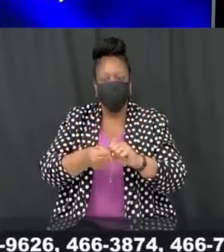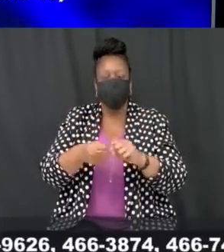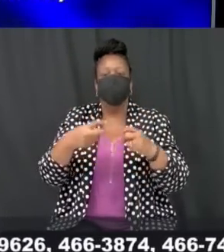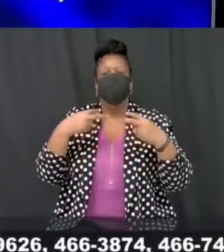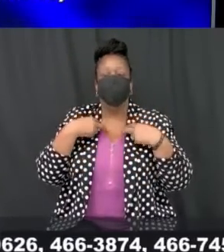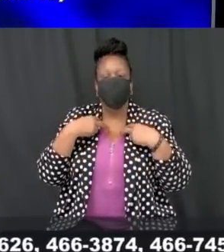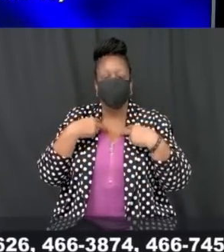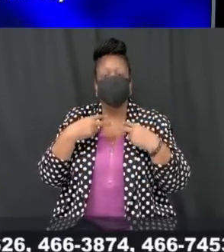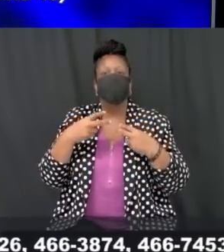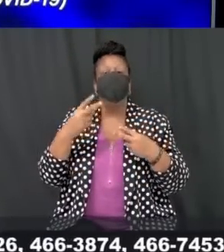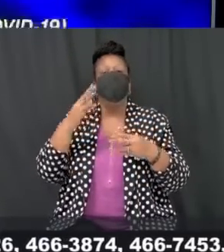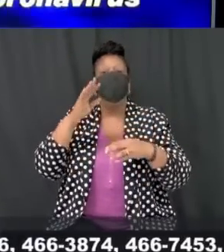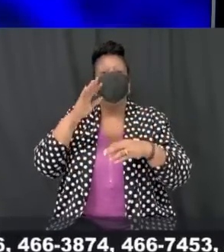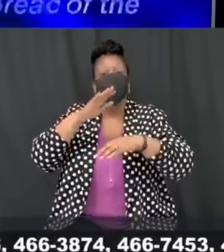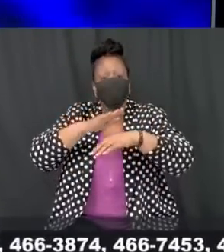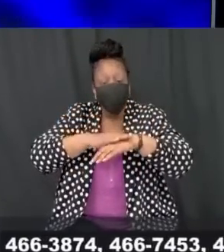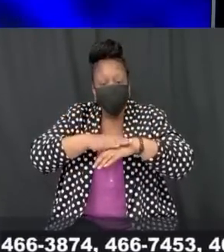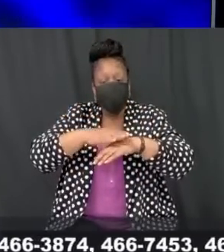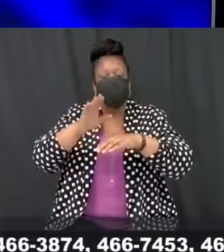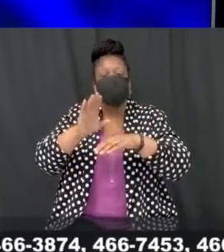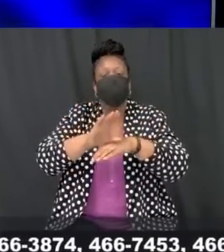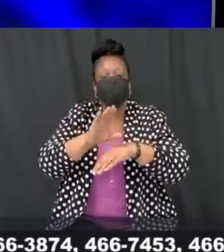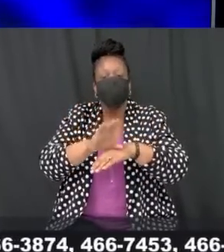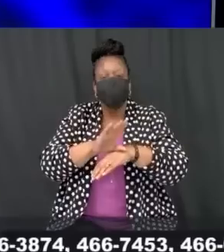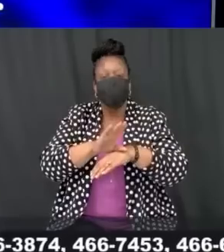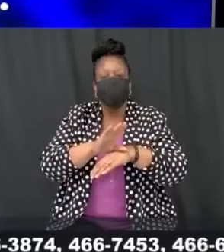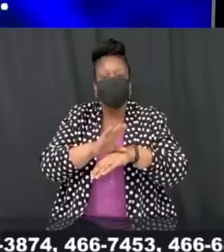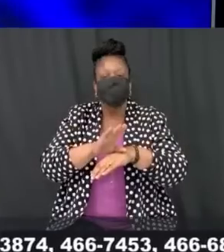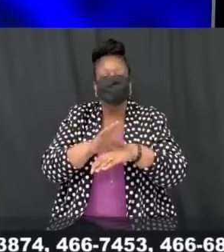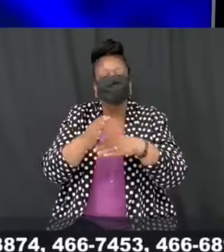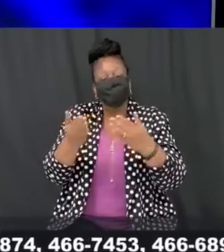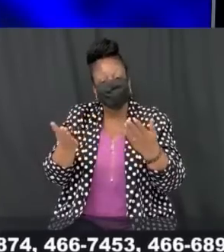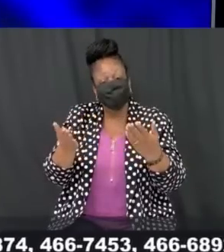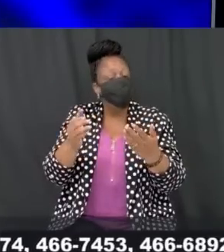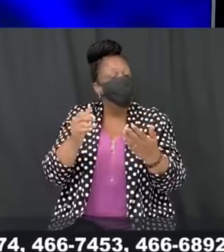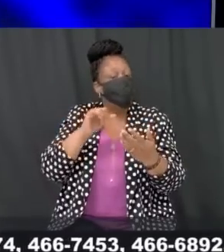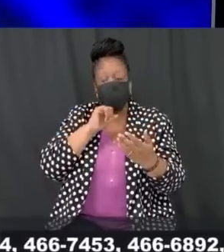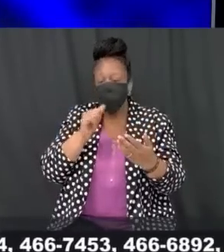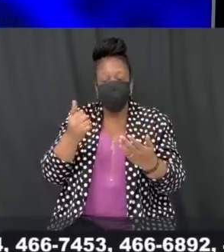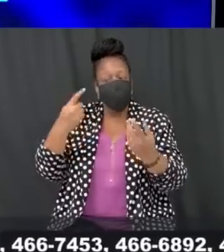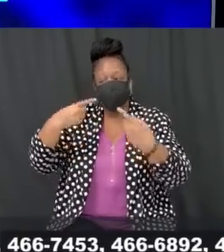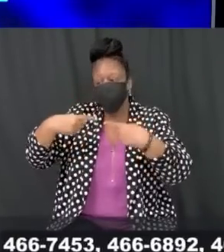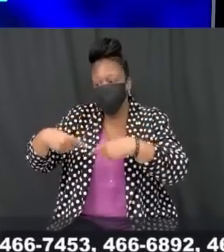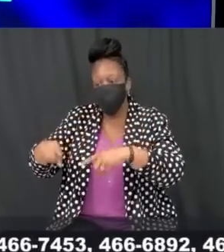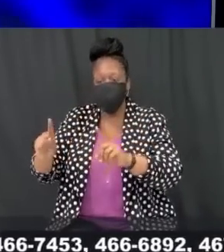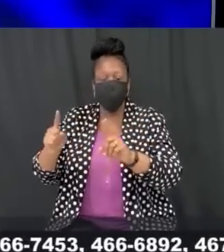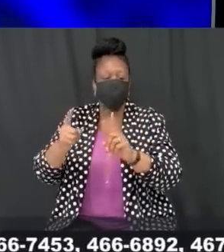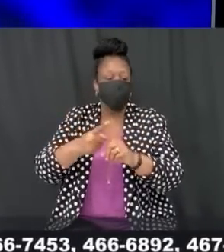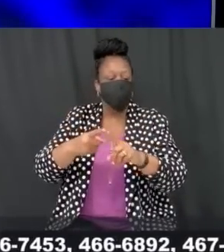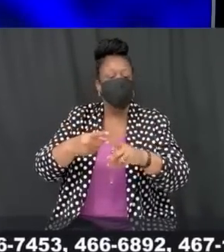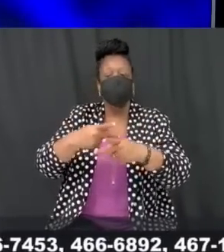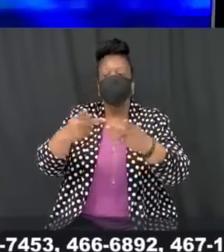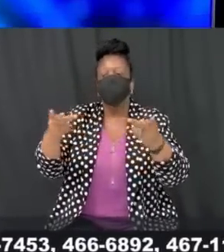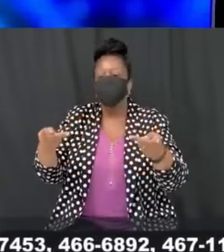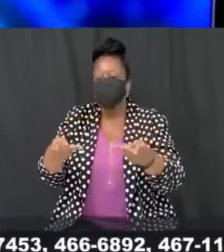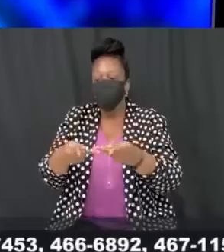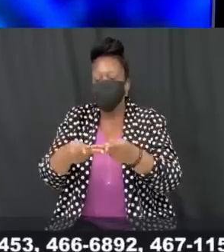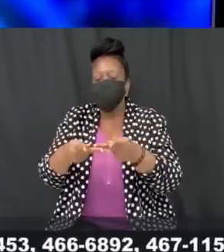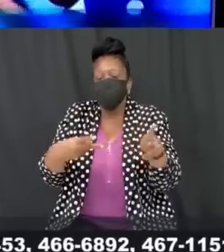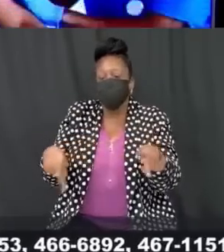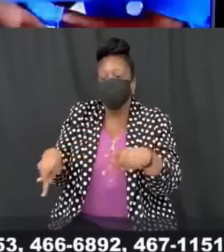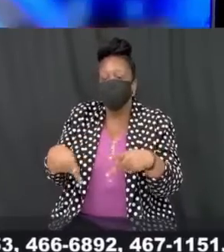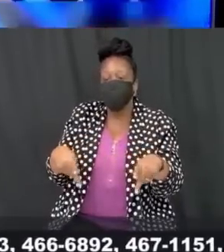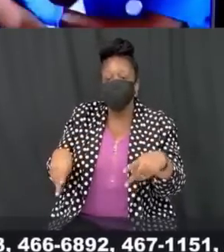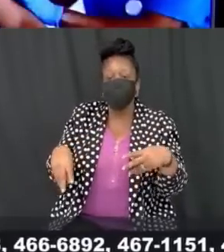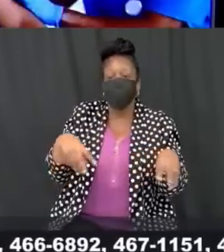of Culturama 47. So I want to thank Mr. Antonio Abonati